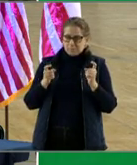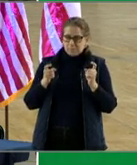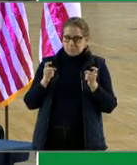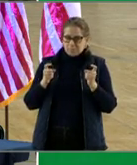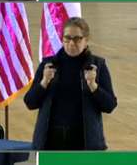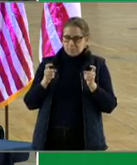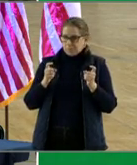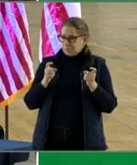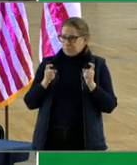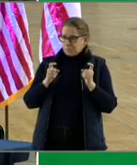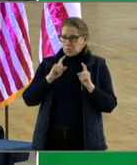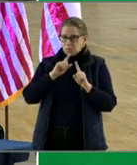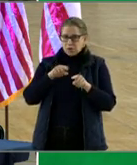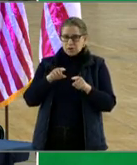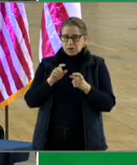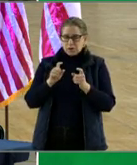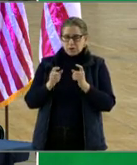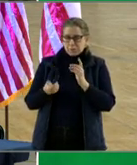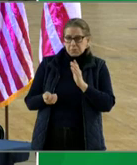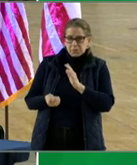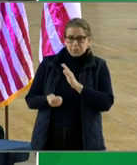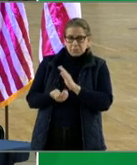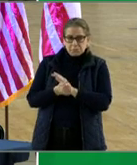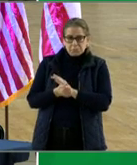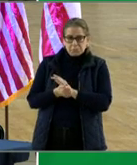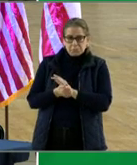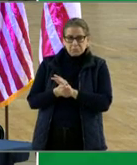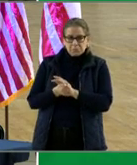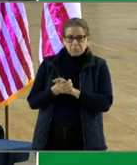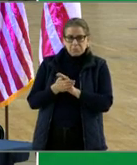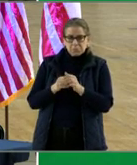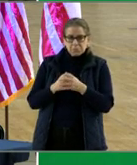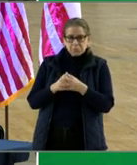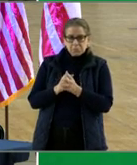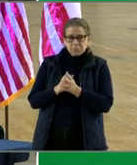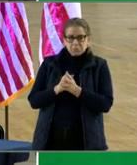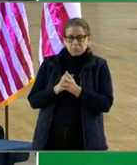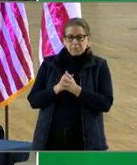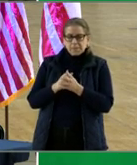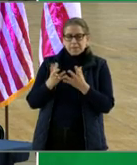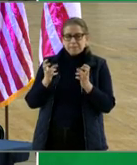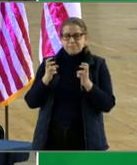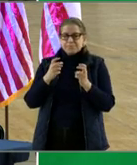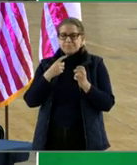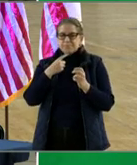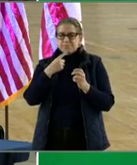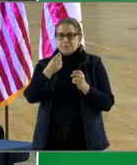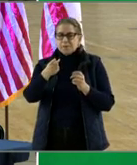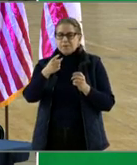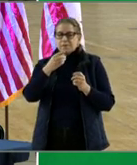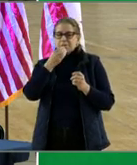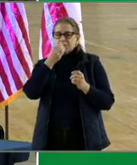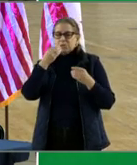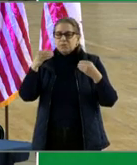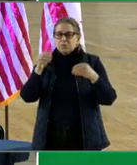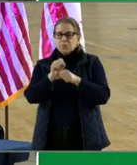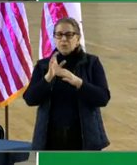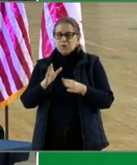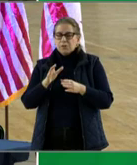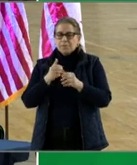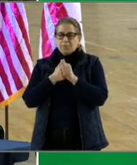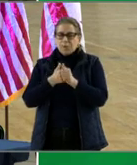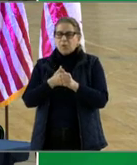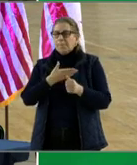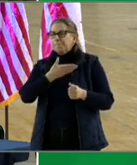stores to consistent best practices? I'll certainly look at that, council member. We recognize,